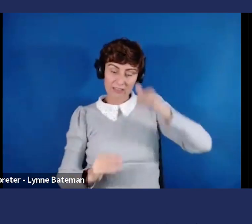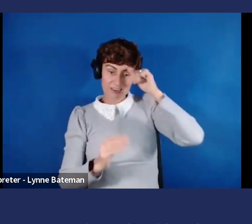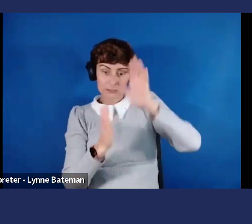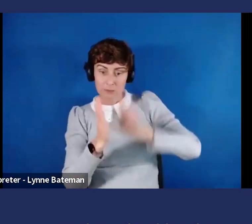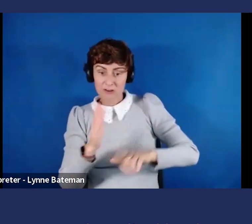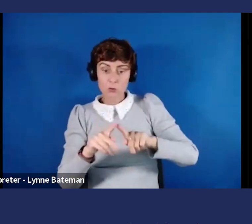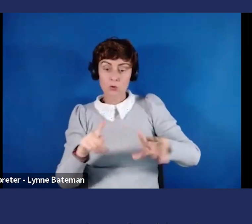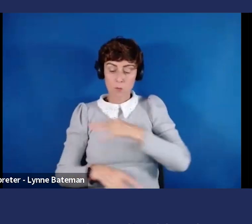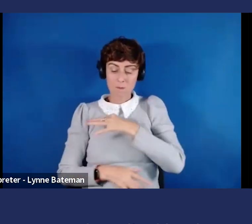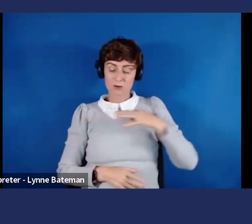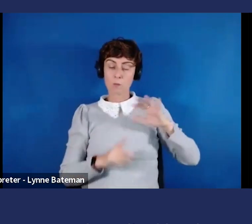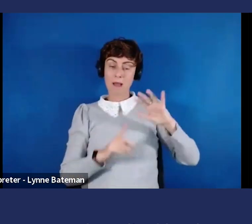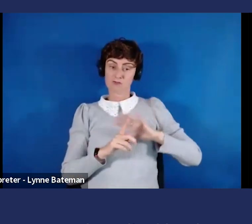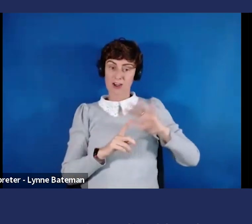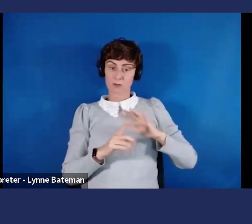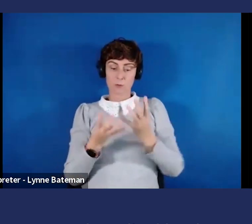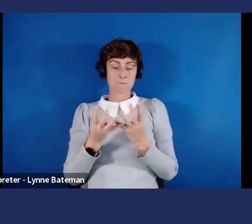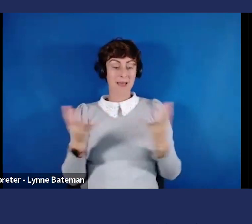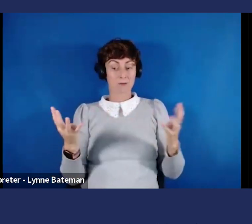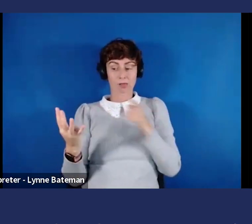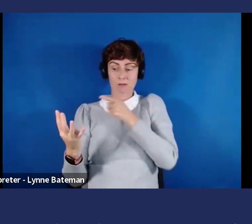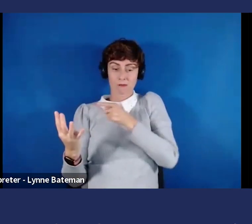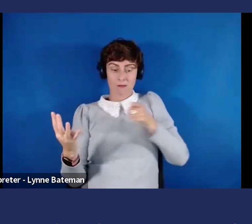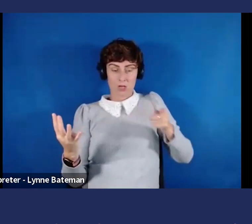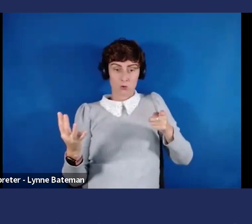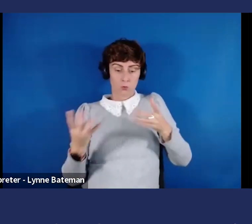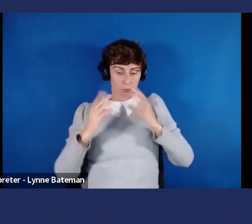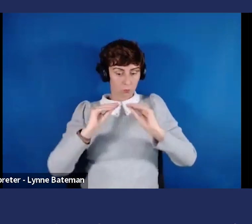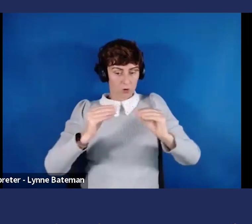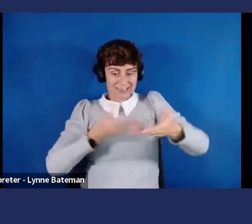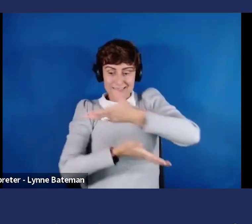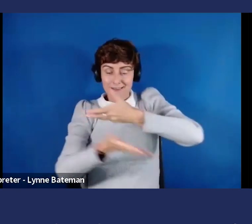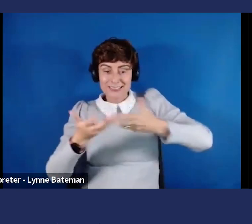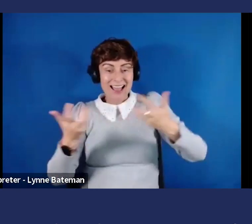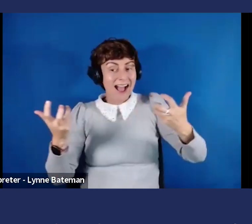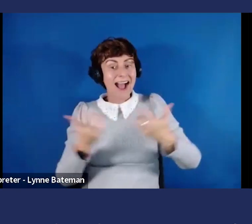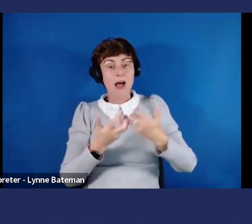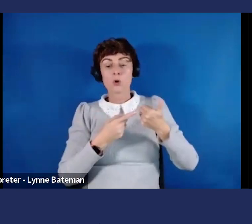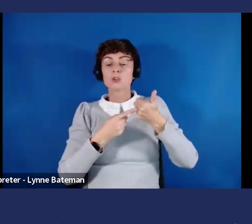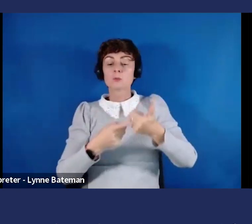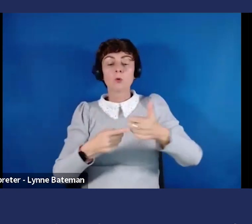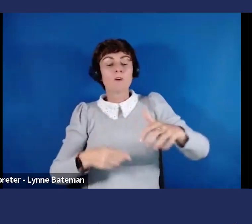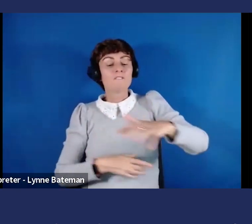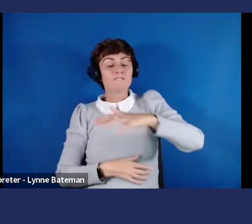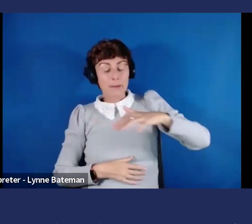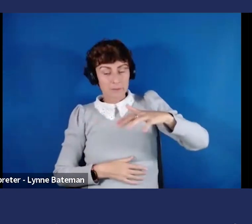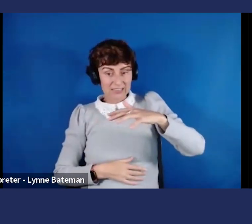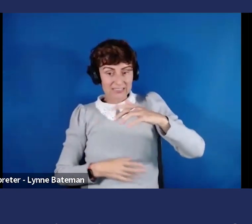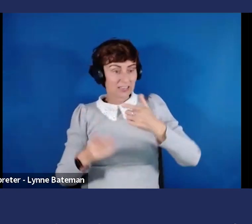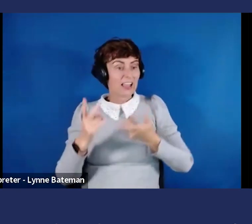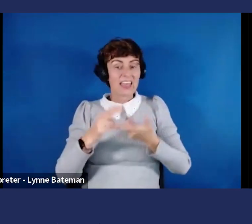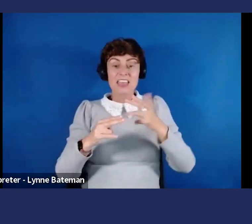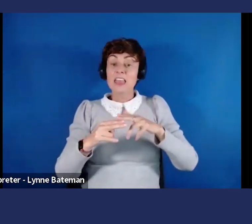medical background, so that together we can be more informed about how to support families that we come into contact with where birth trauma has